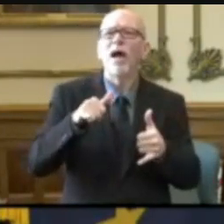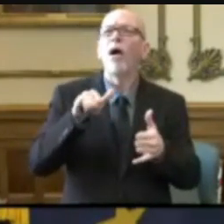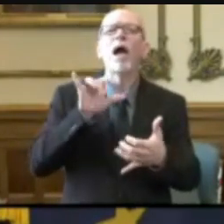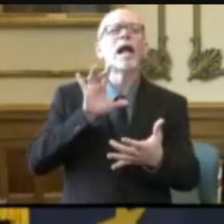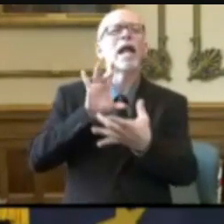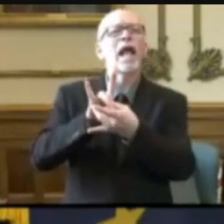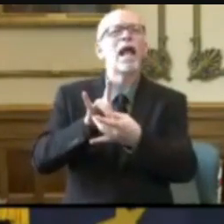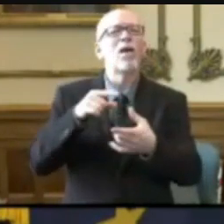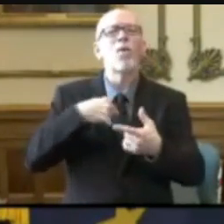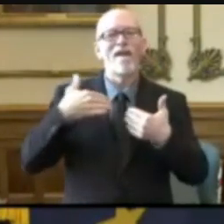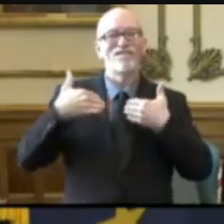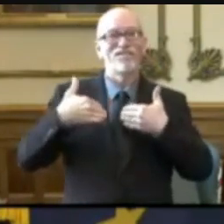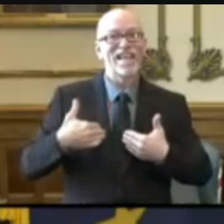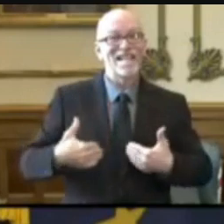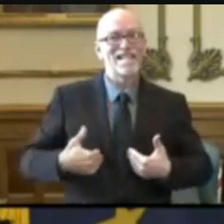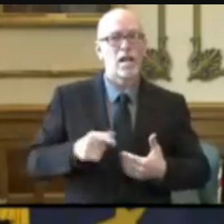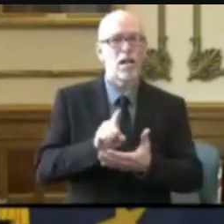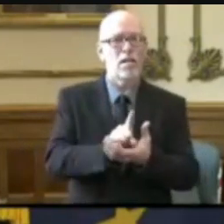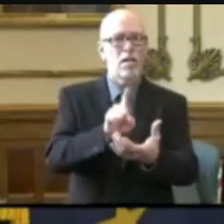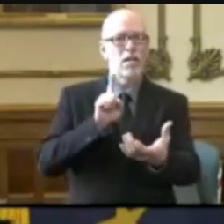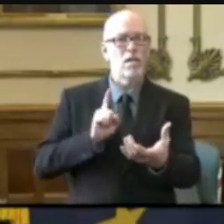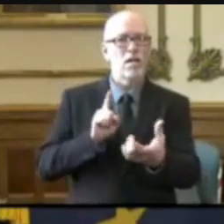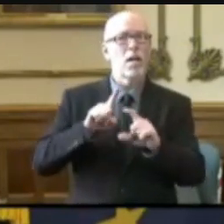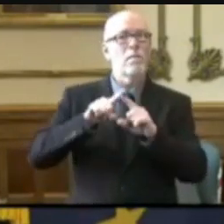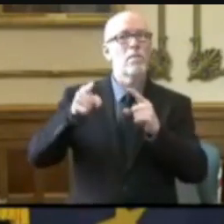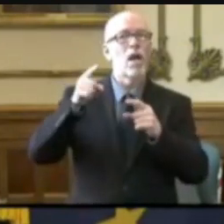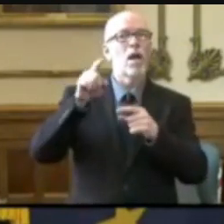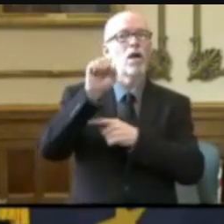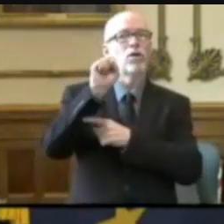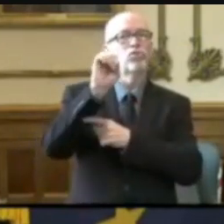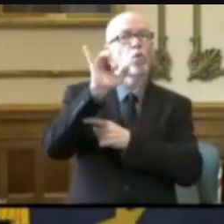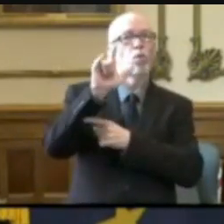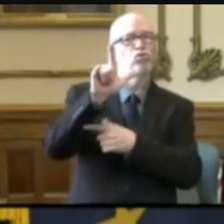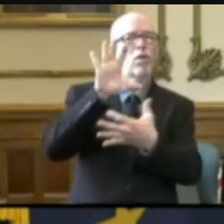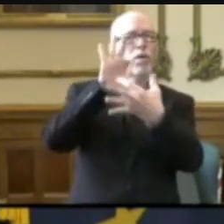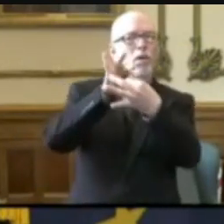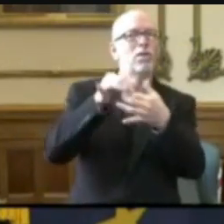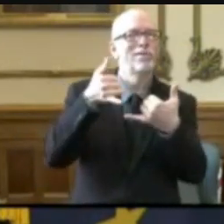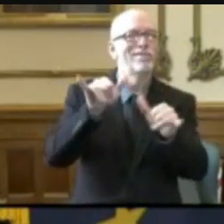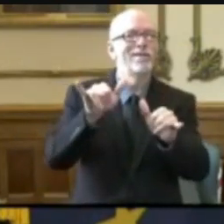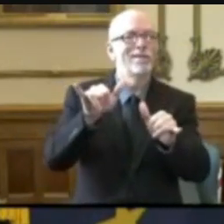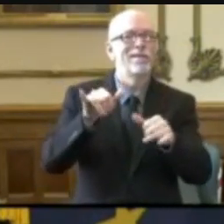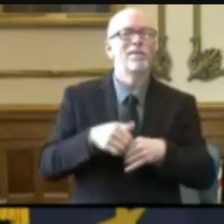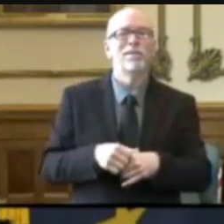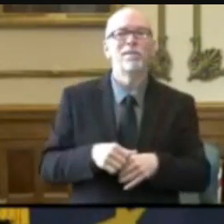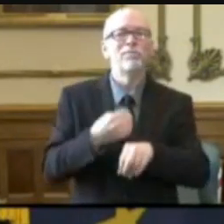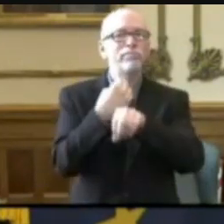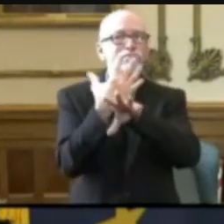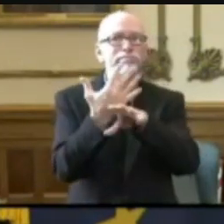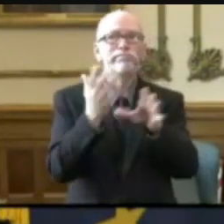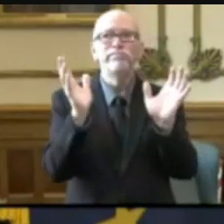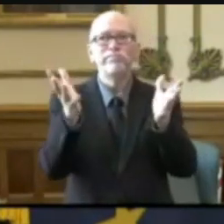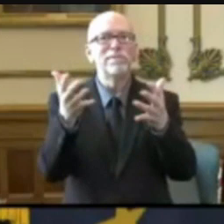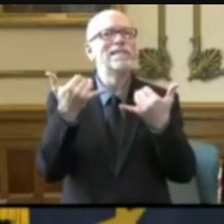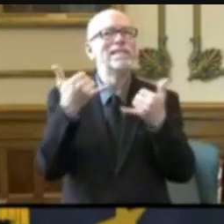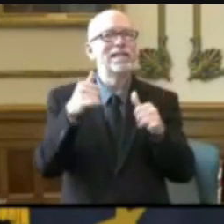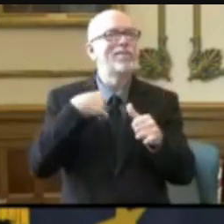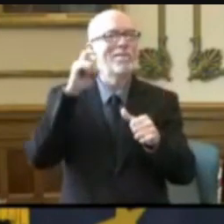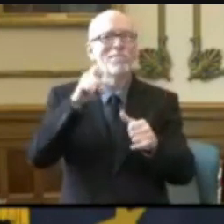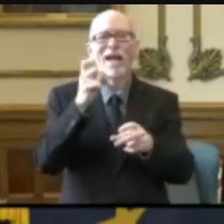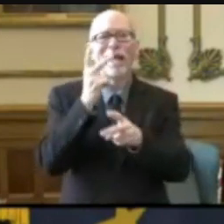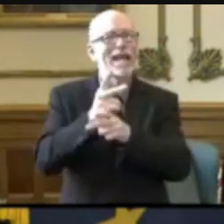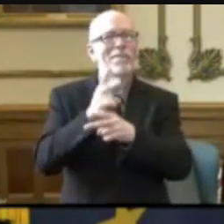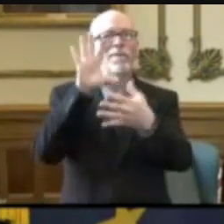We're physically distancing ourselves from one another. But we have to stay socially connected,